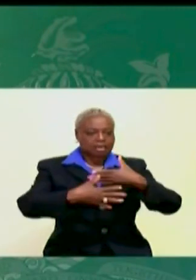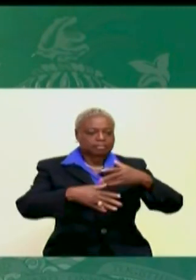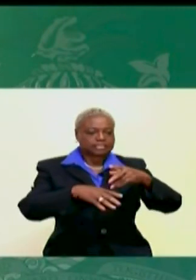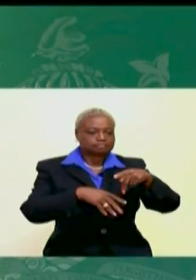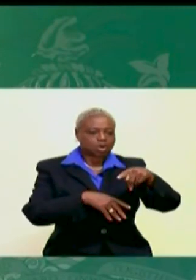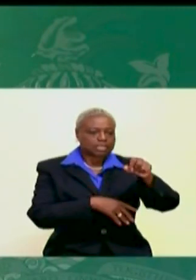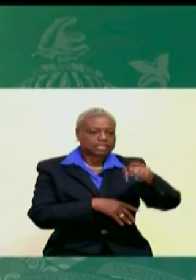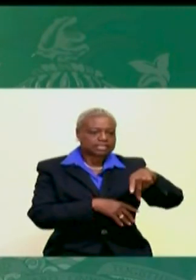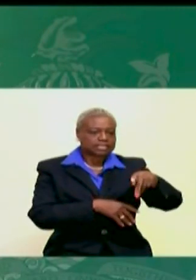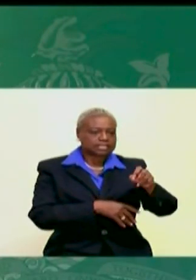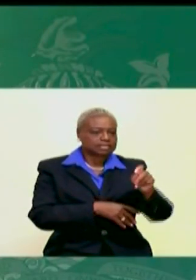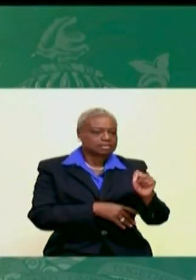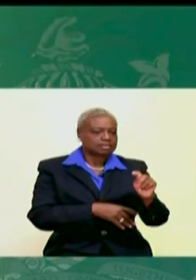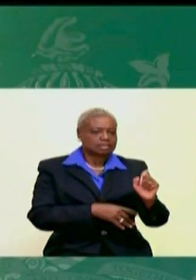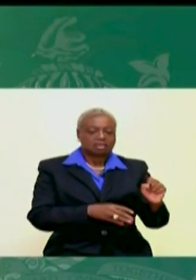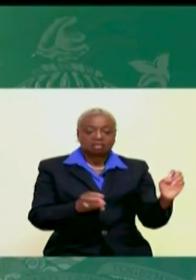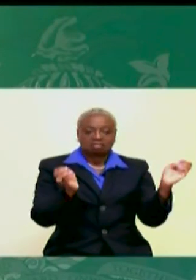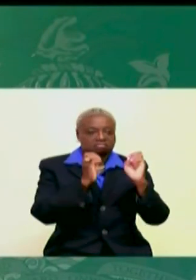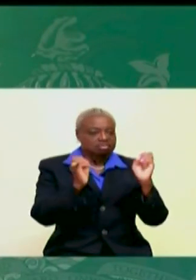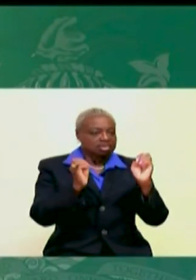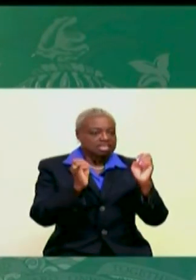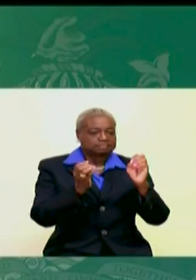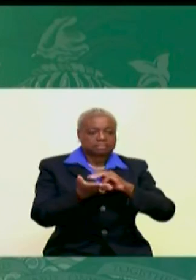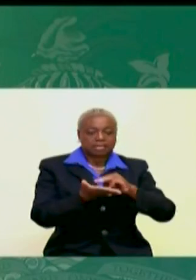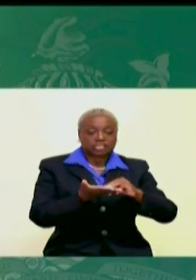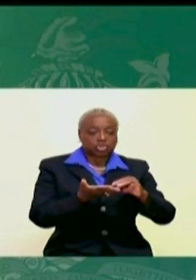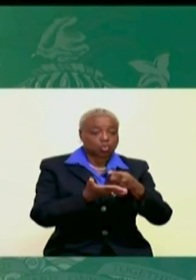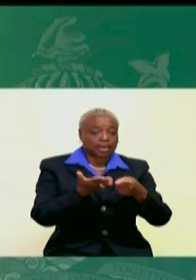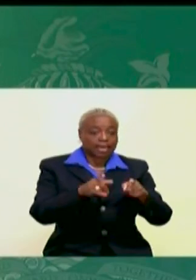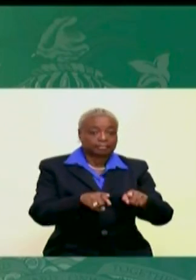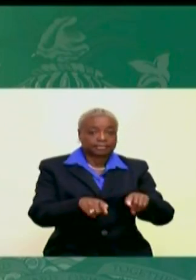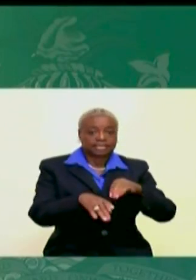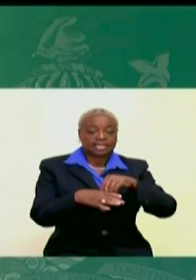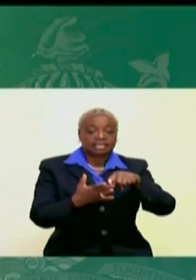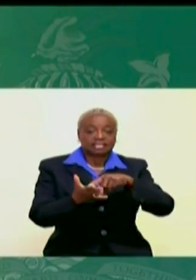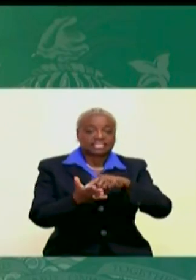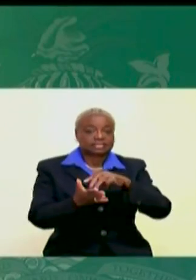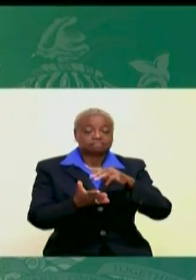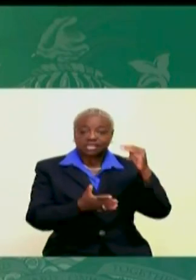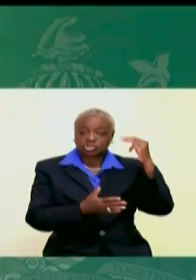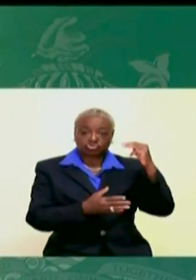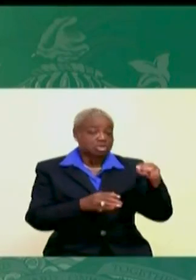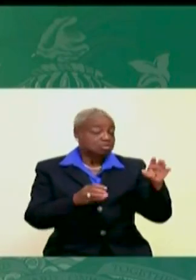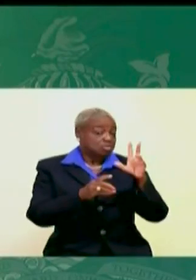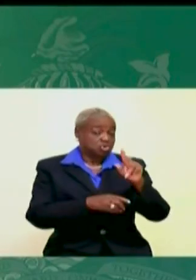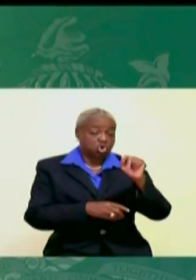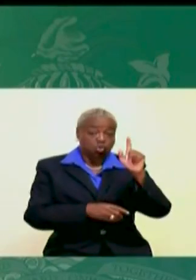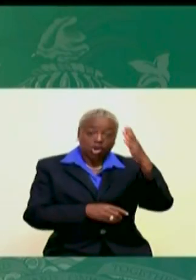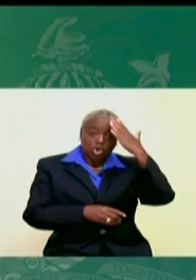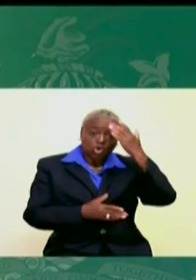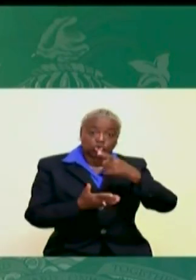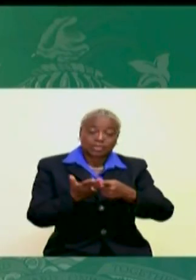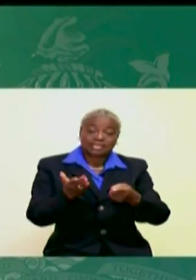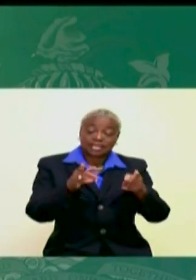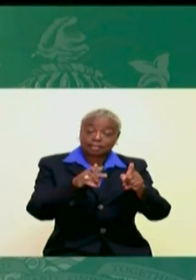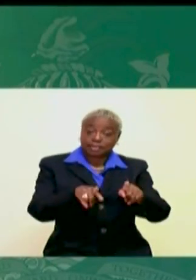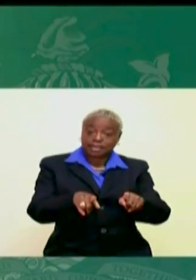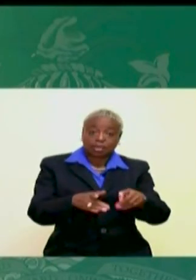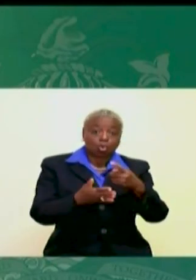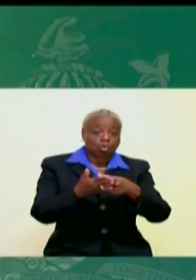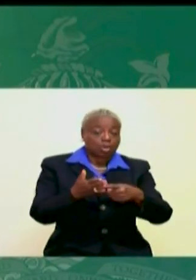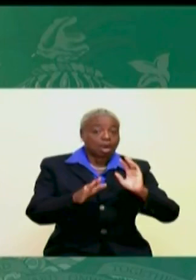about what happens in this ministry. No one knows what's going on. No one knows the work that our people